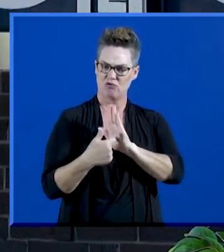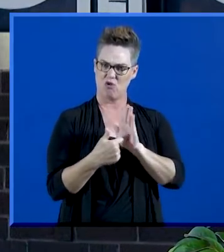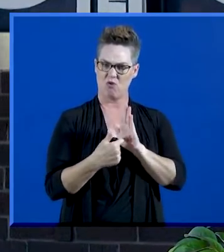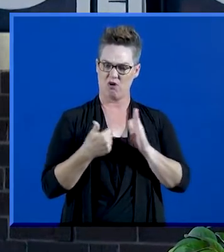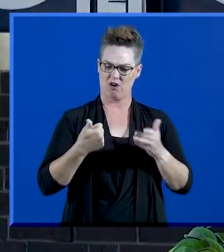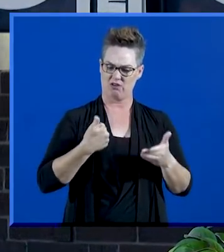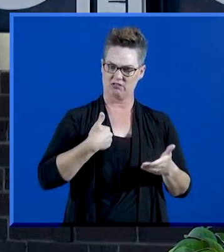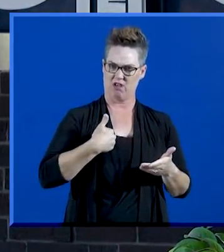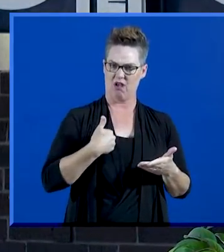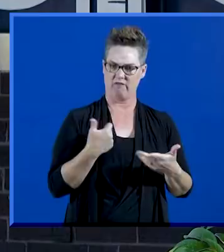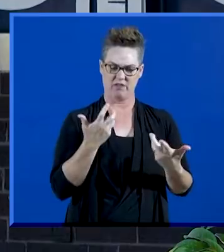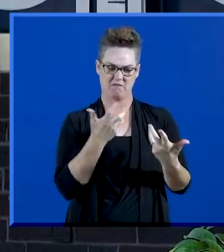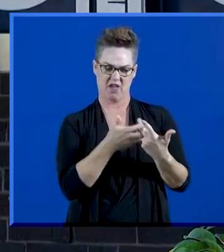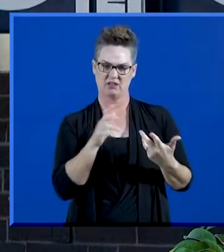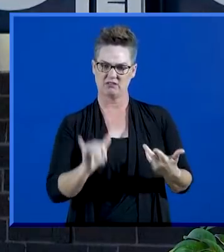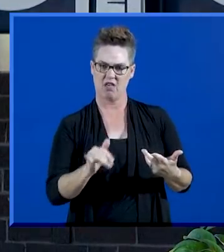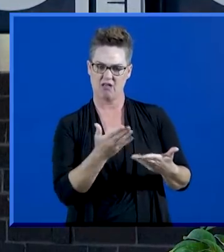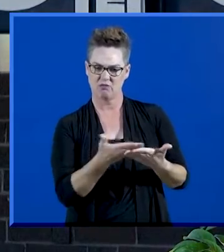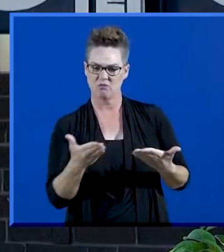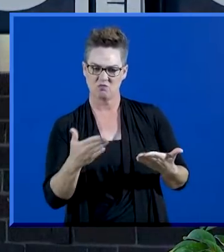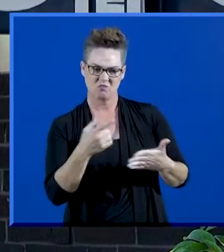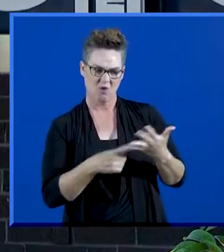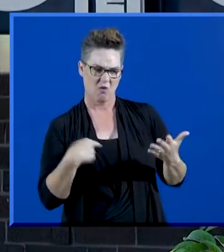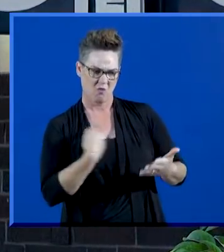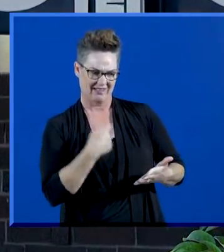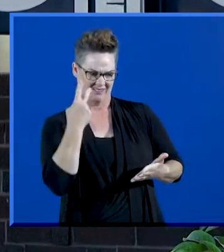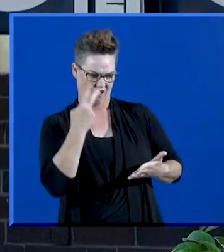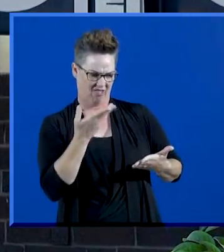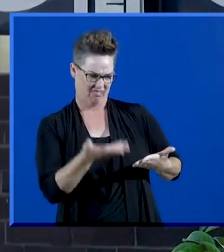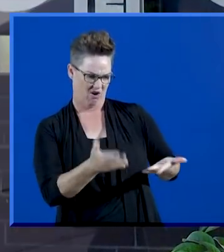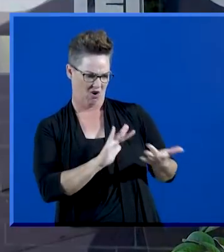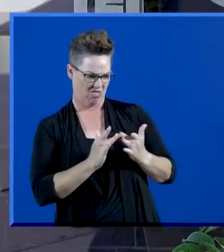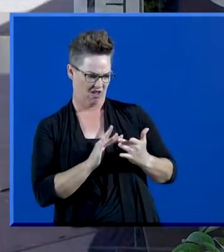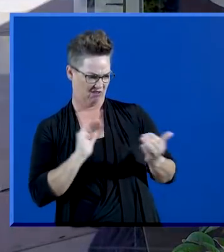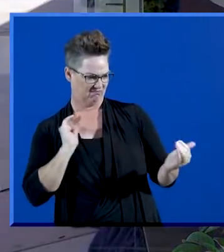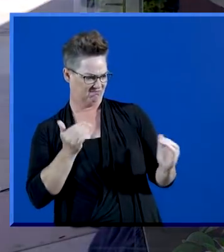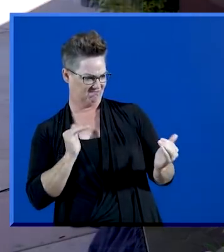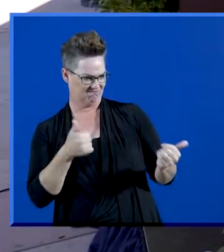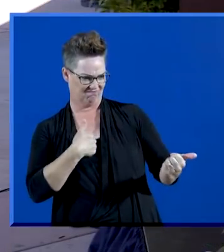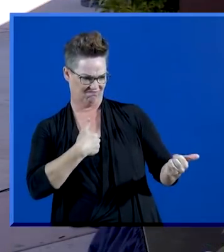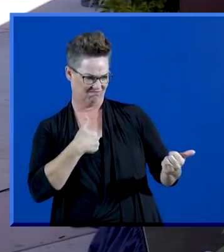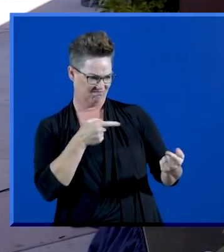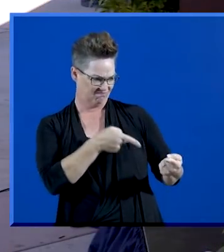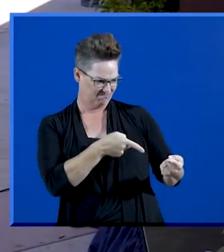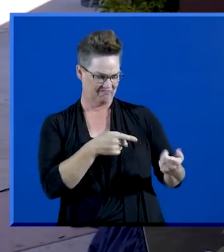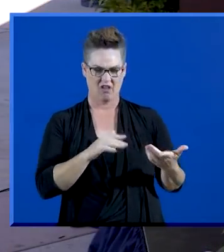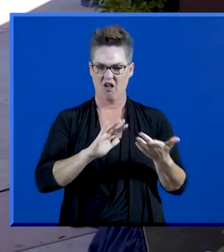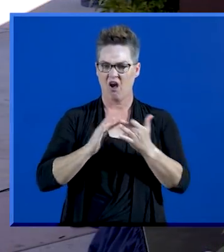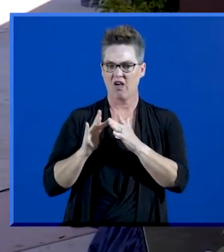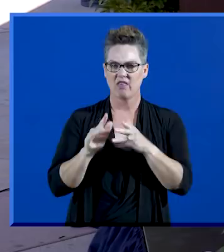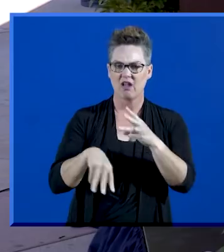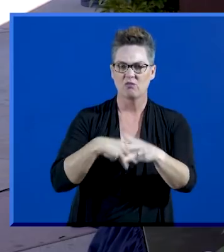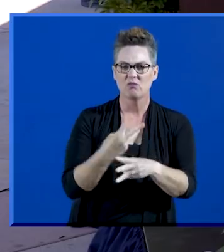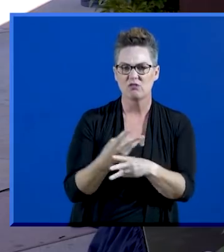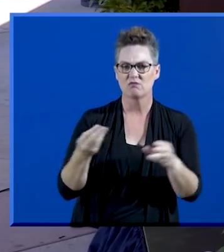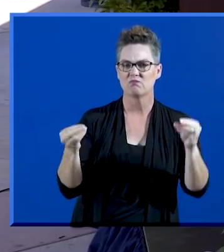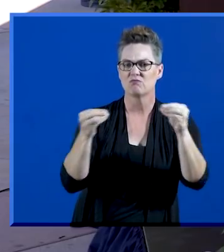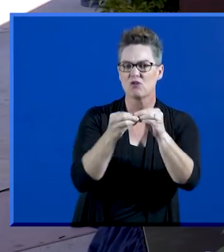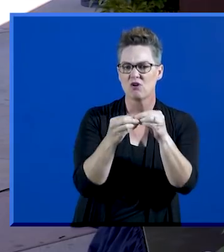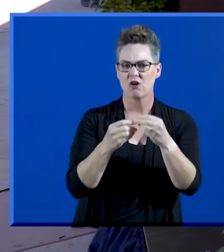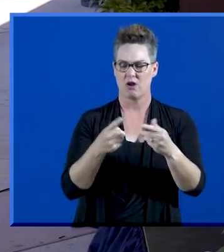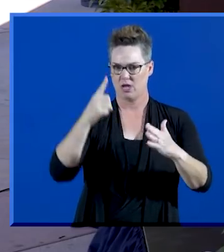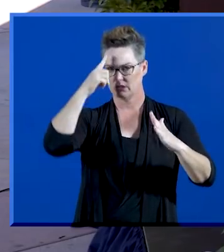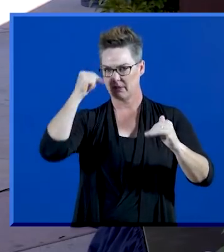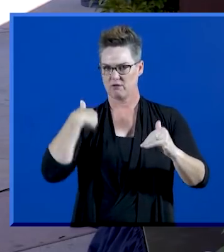to maintain an image of ourselves that matched that of those we saw online. As we saw more and more of a new